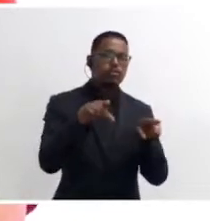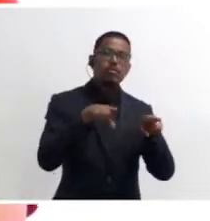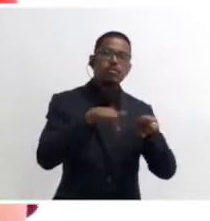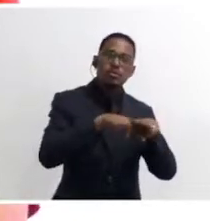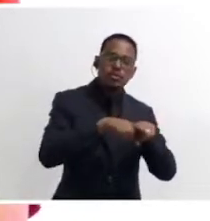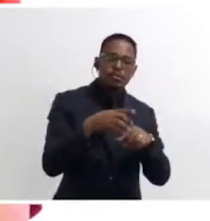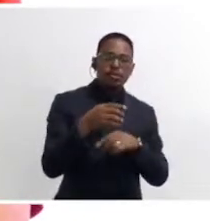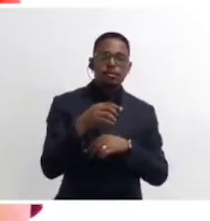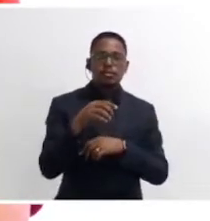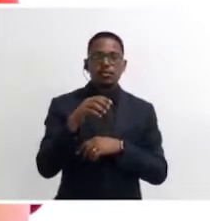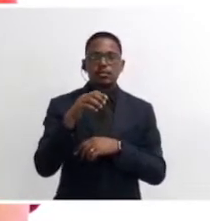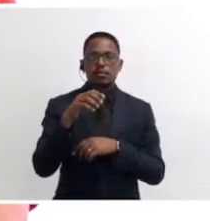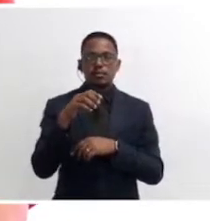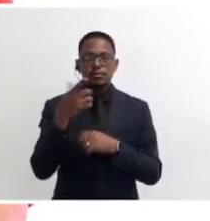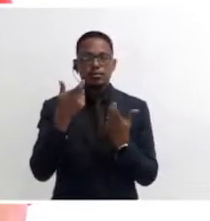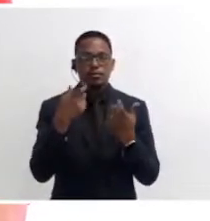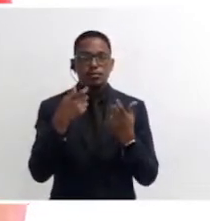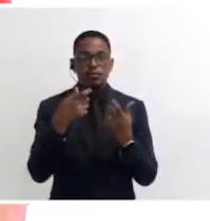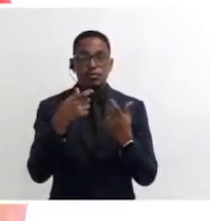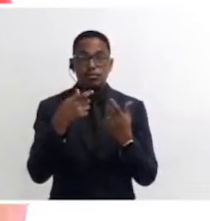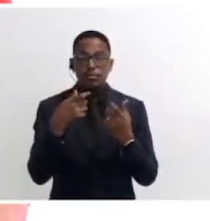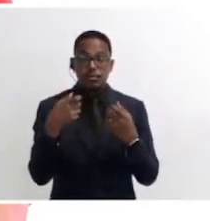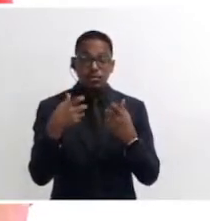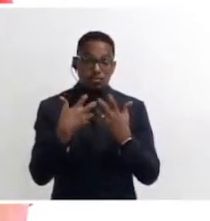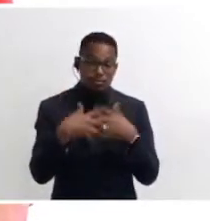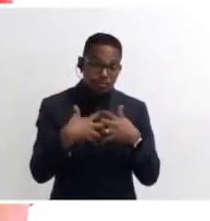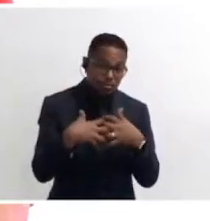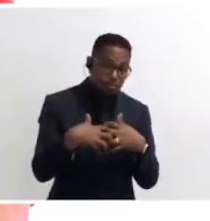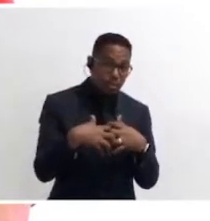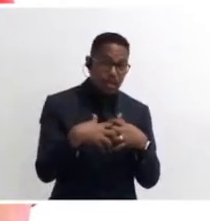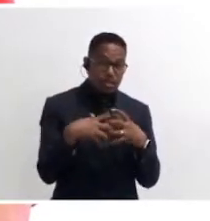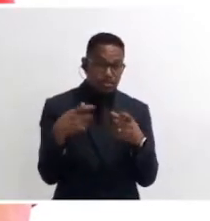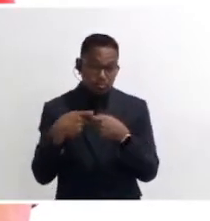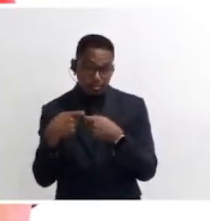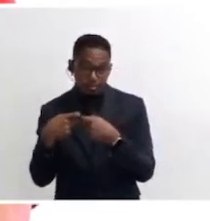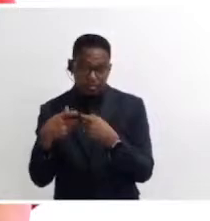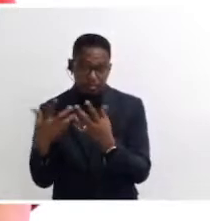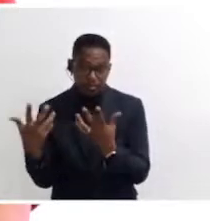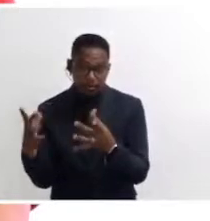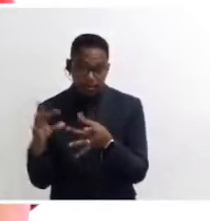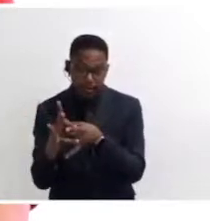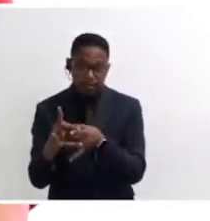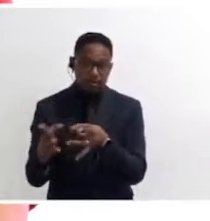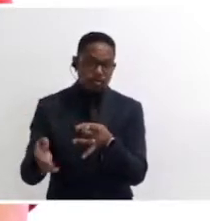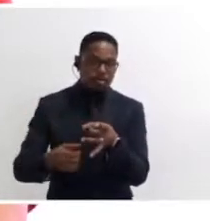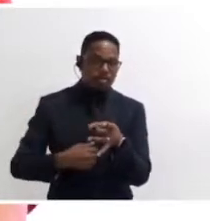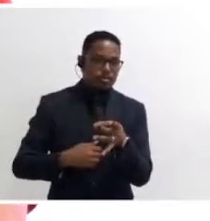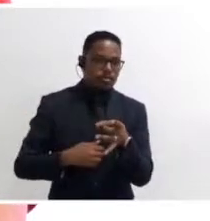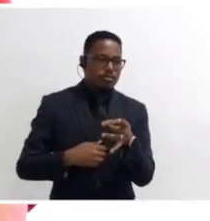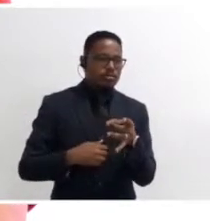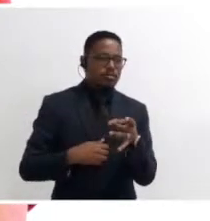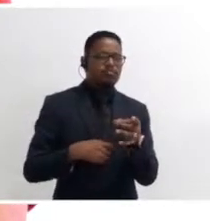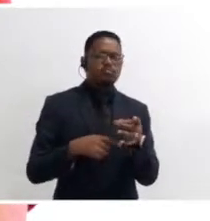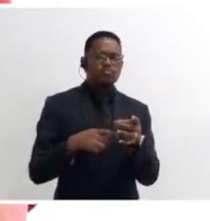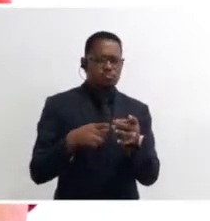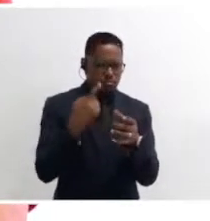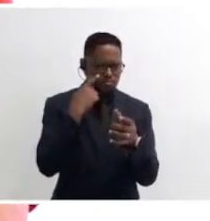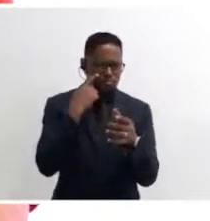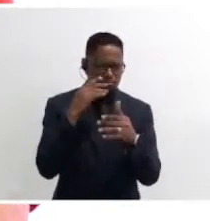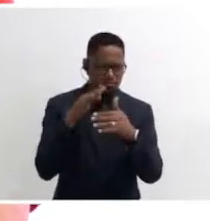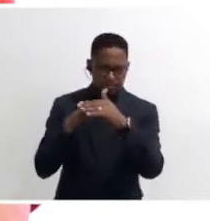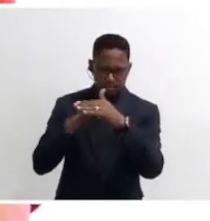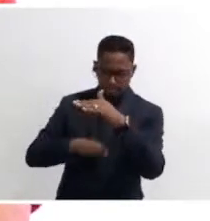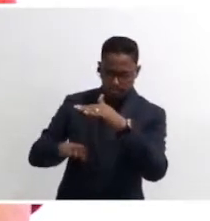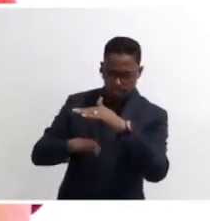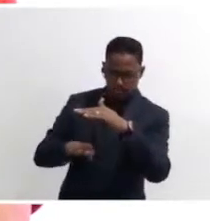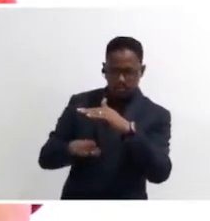And I'm just showing there some examples of what you would look like if you looked under an electron microscope at some of